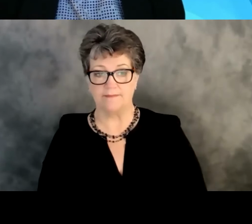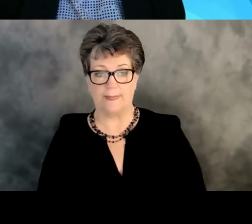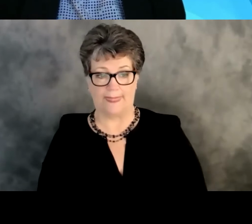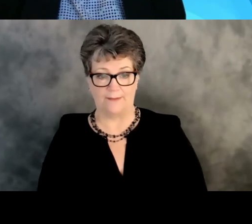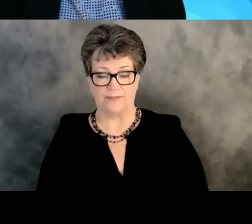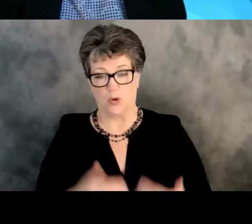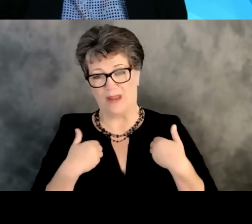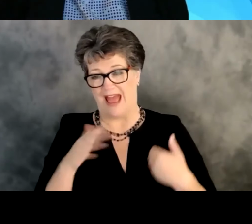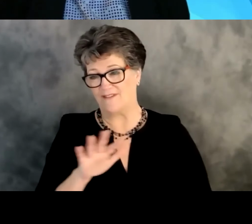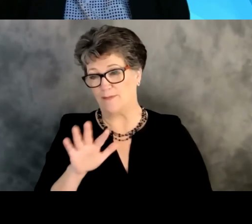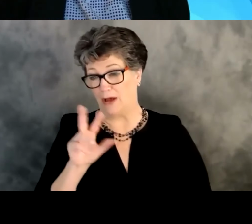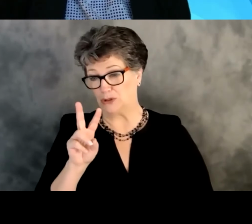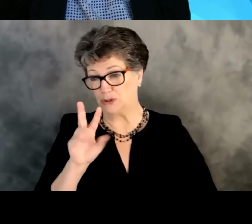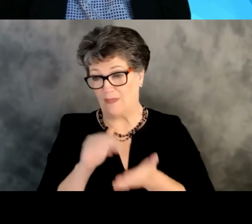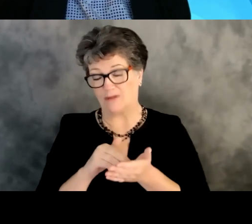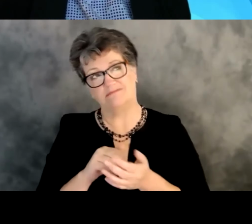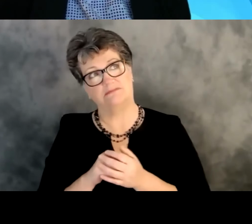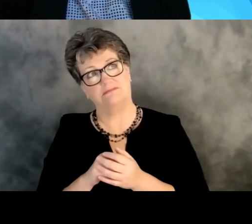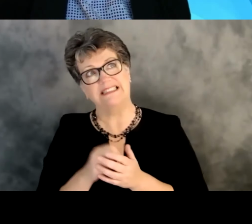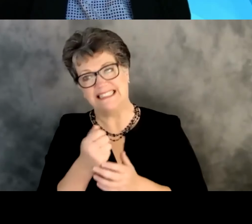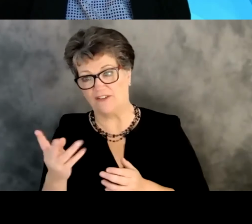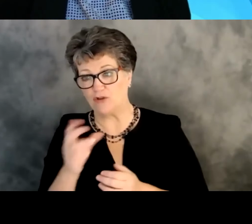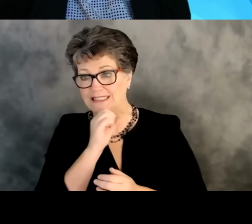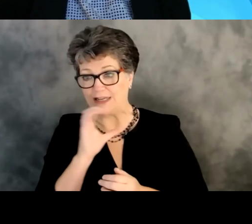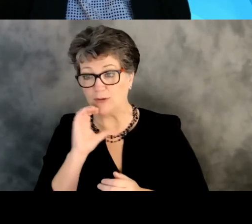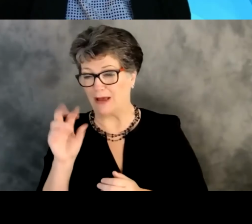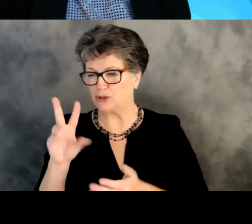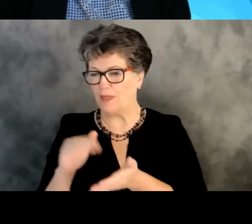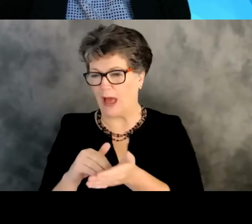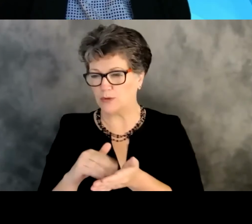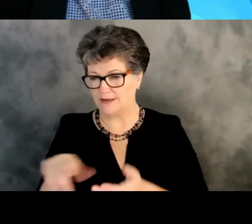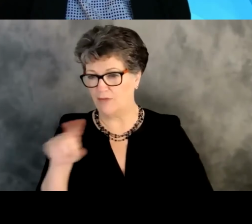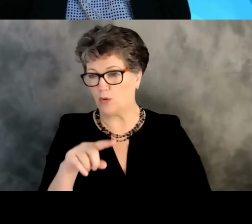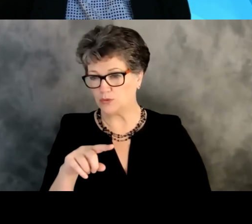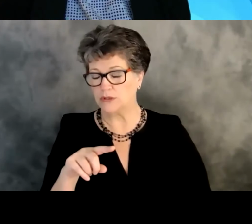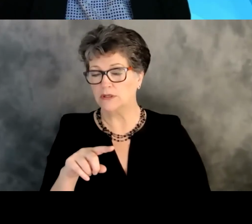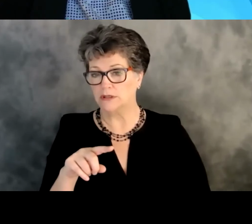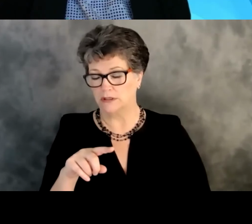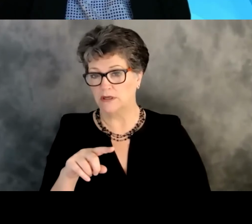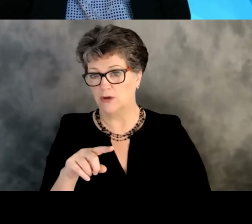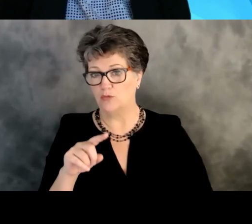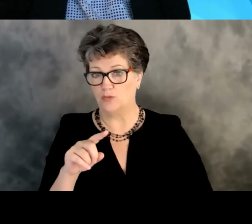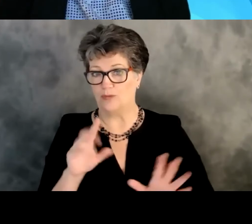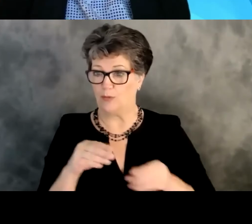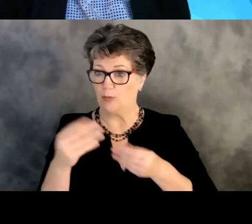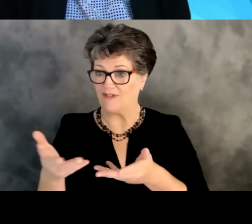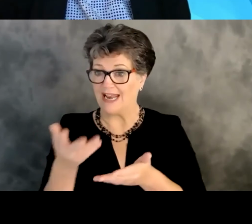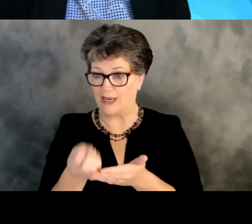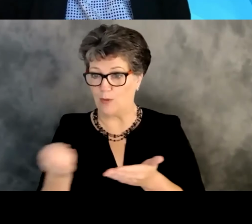have about 2,000, actually we have a number of seniors, but about 2,000 of them would be provided